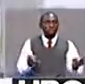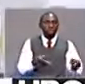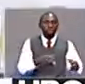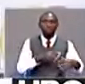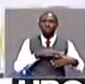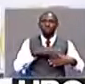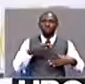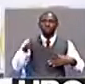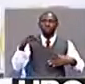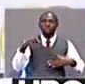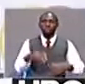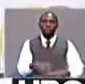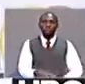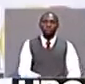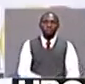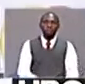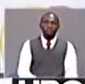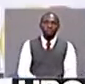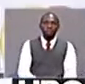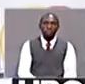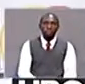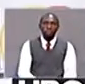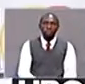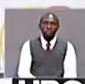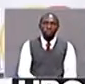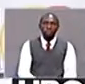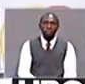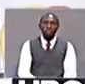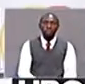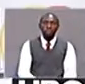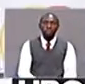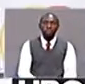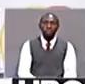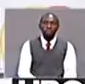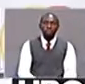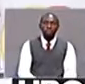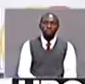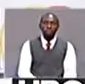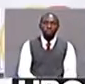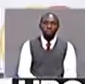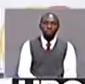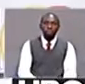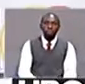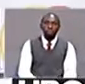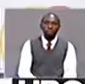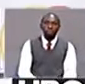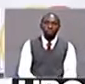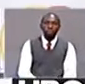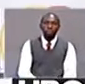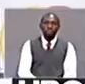Babala. Babadiri. Tayobwa. them coming.